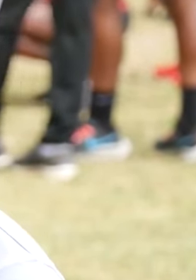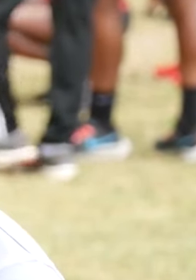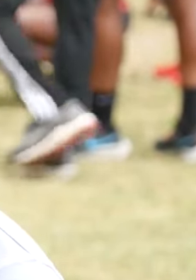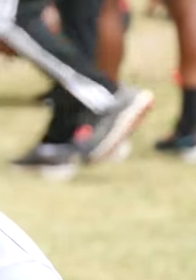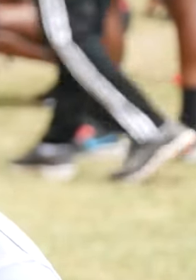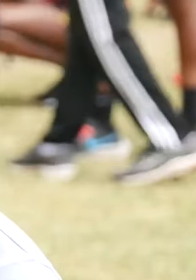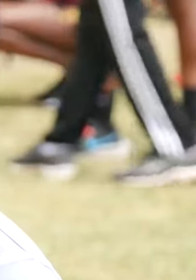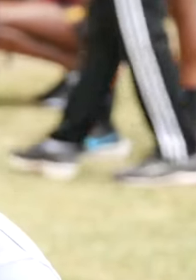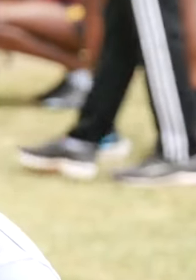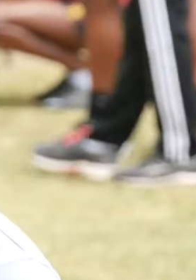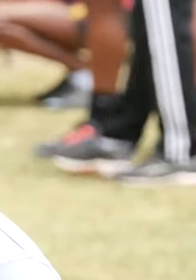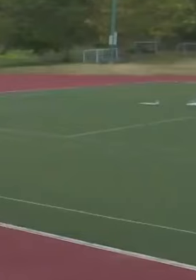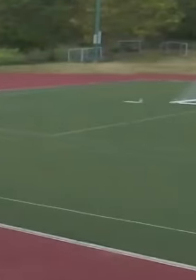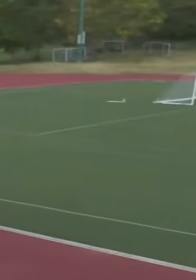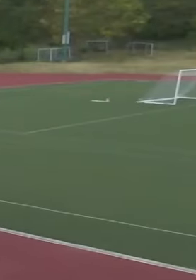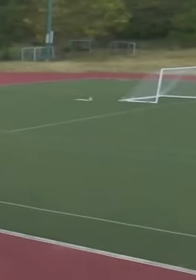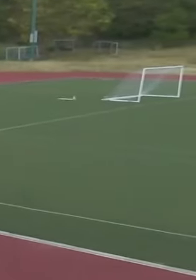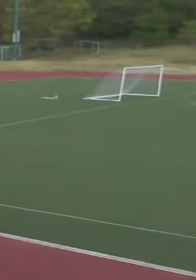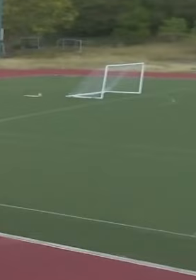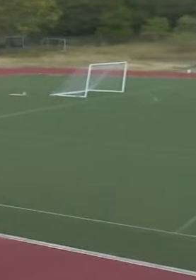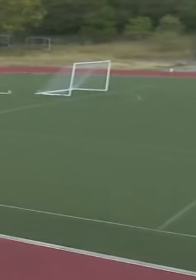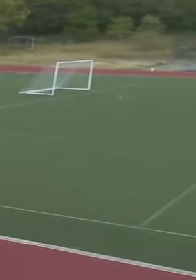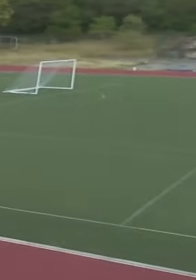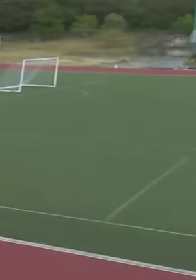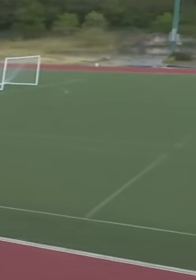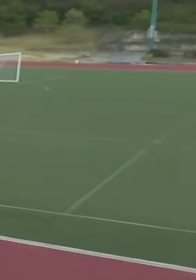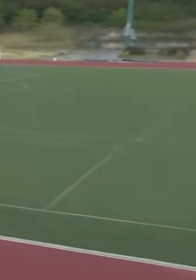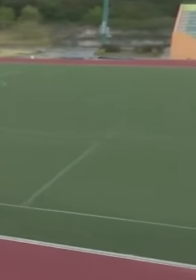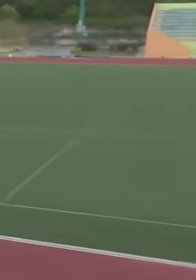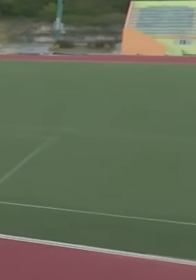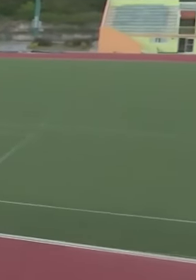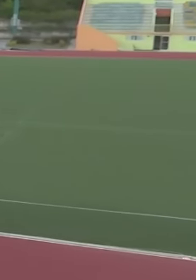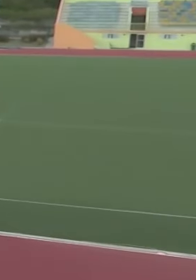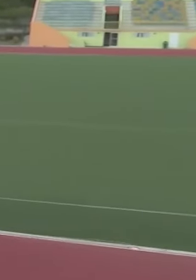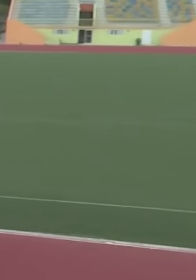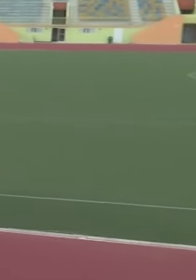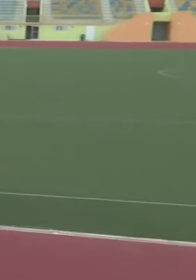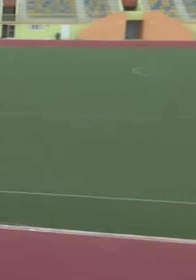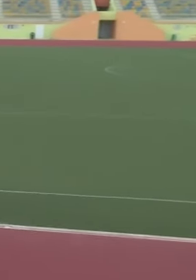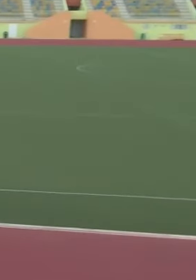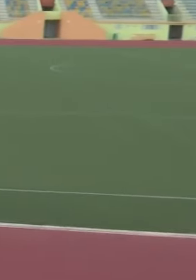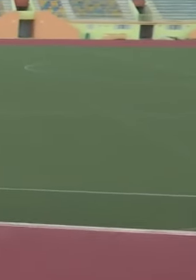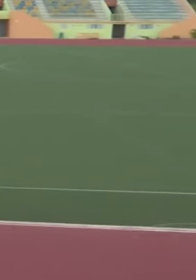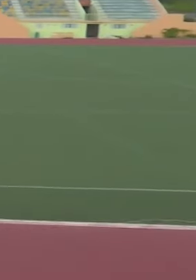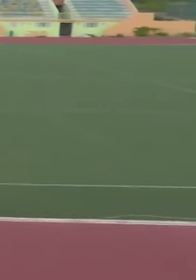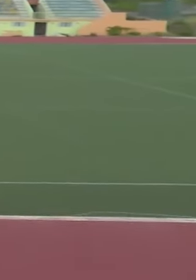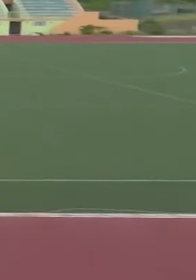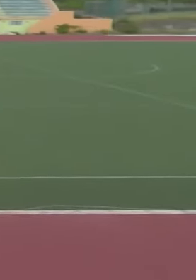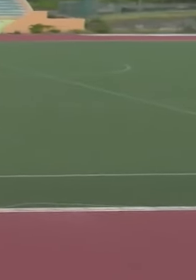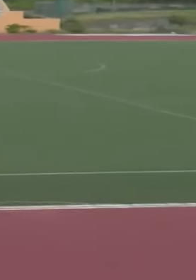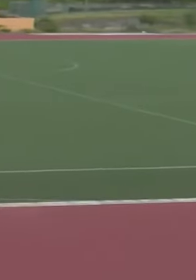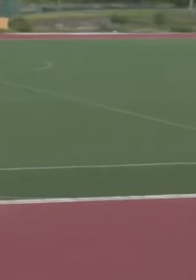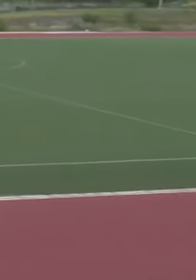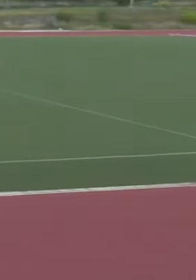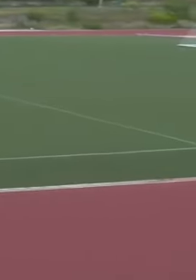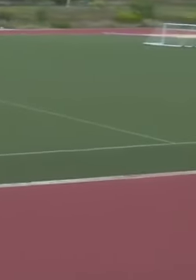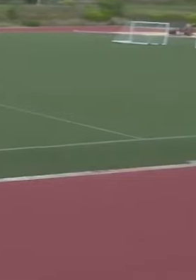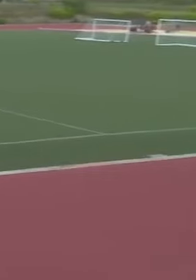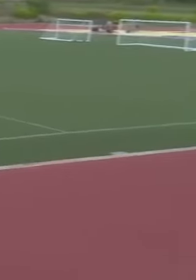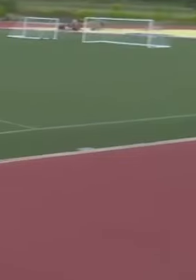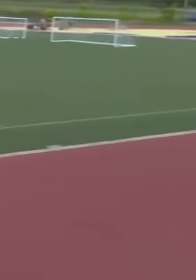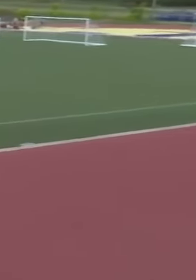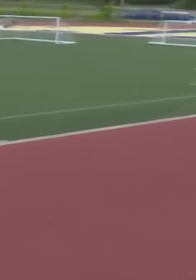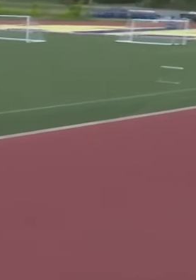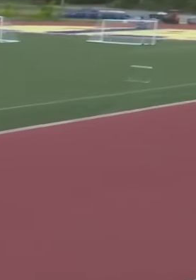200, 400, etc. BSAT officials are also reporting good progress on the work being done to the new track at the Usain Bolt